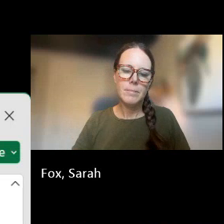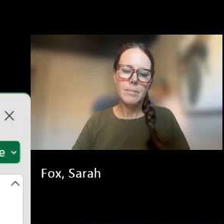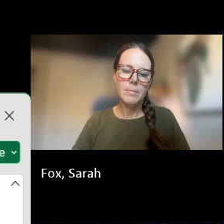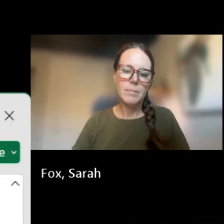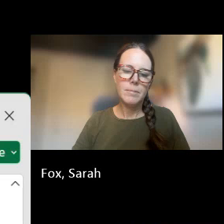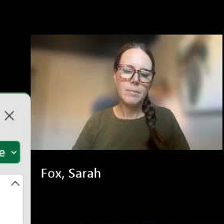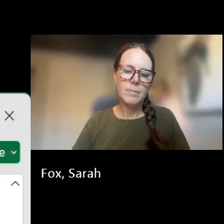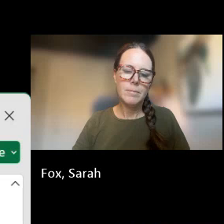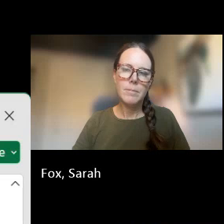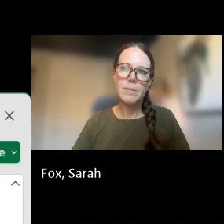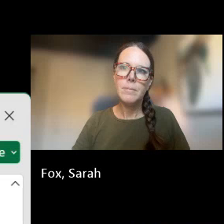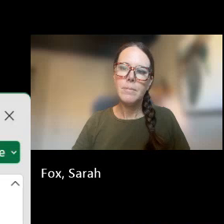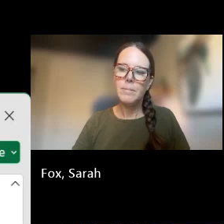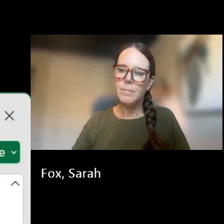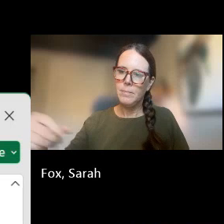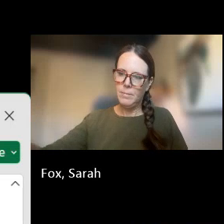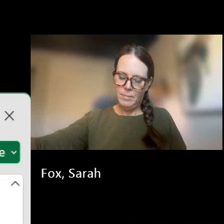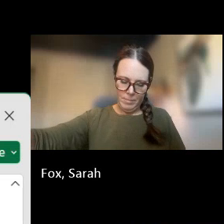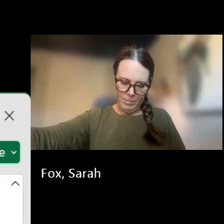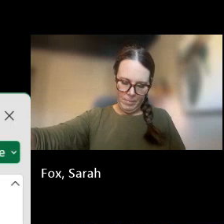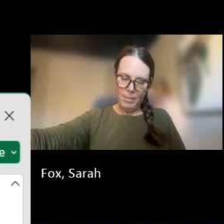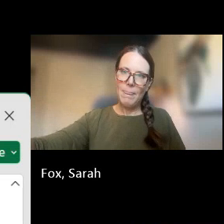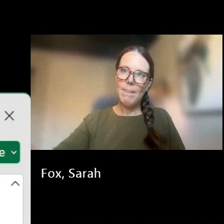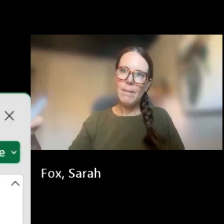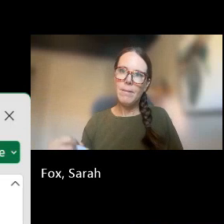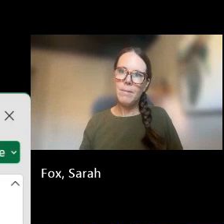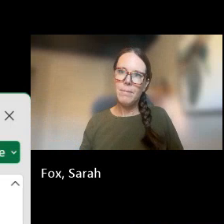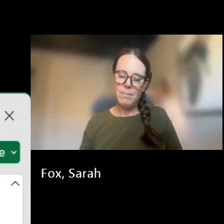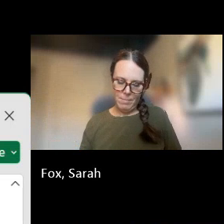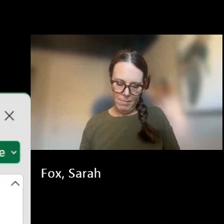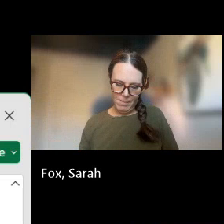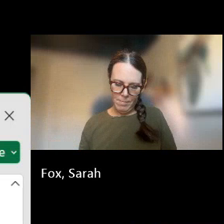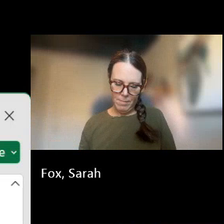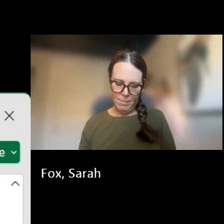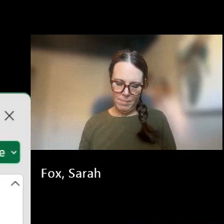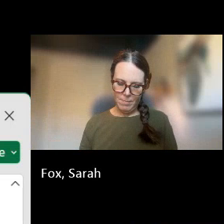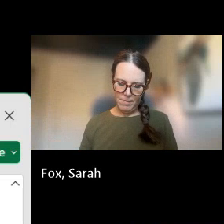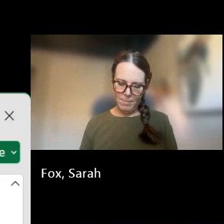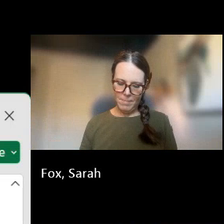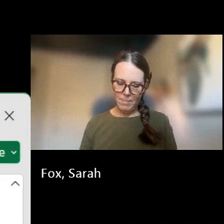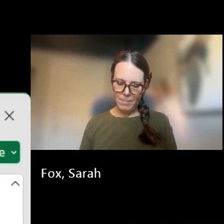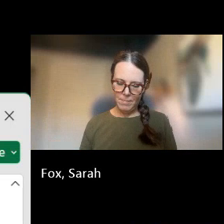Terry has his placard up, and then Janet, I think I don't know if yours is up from last time or, okay.